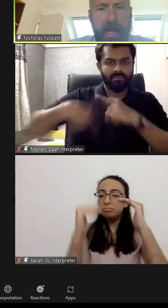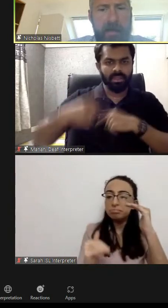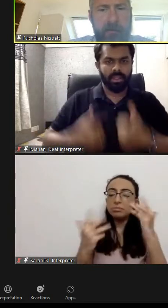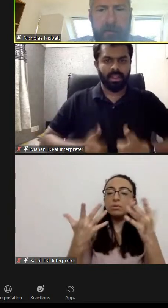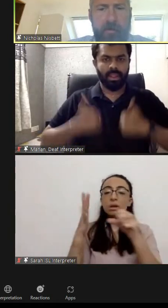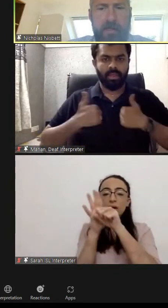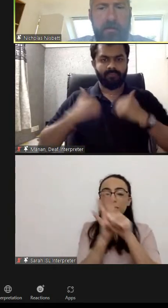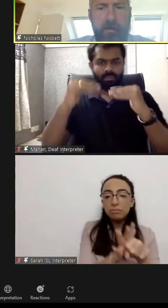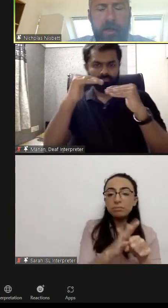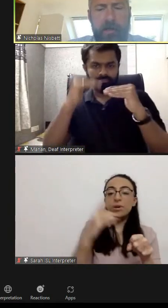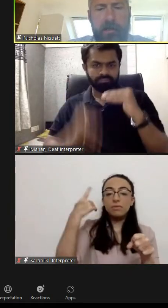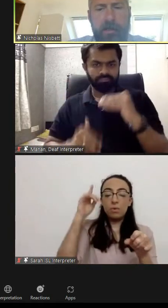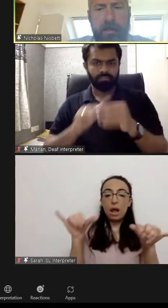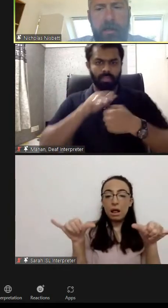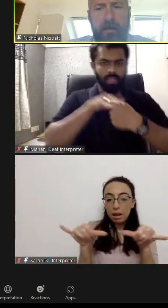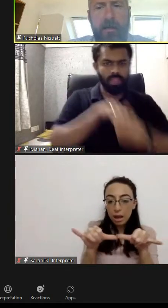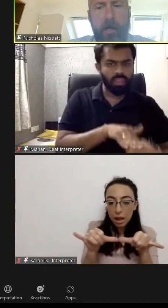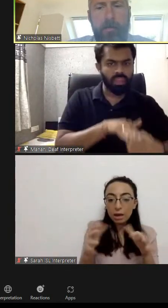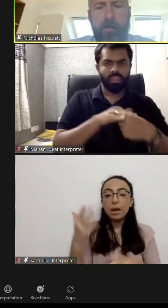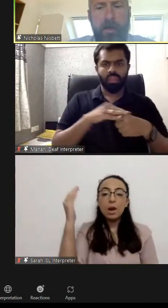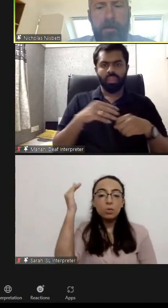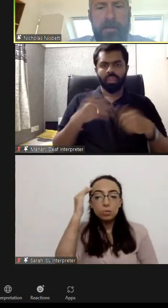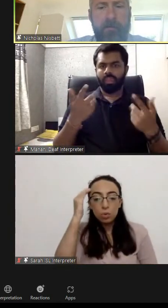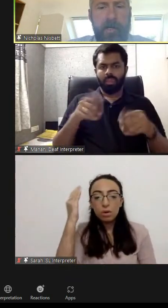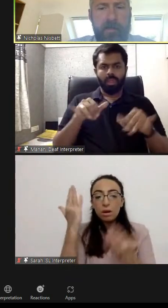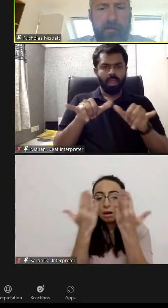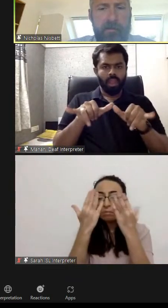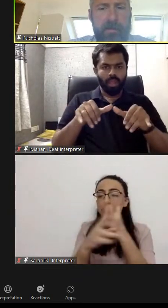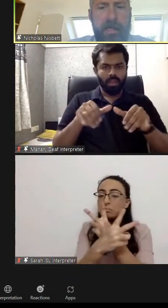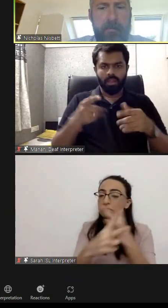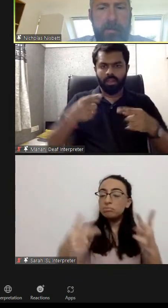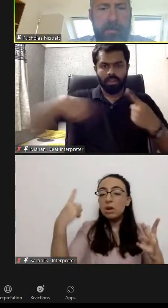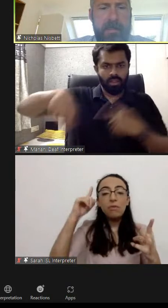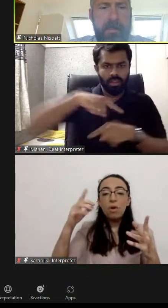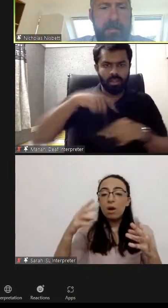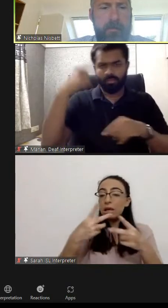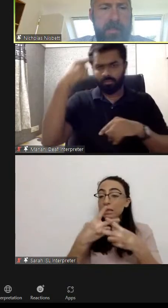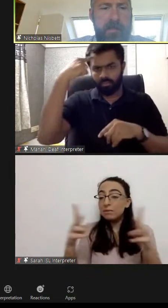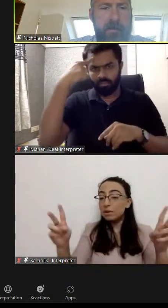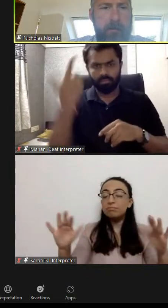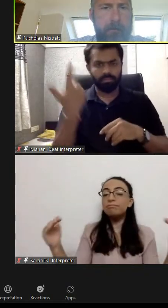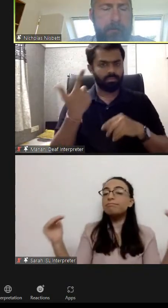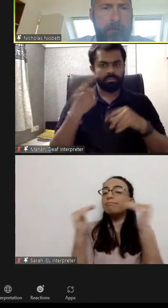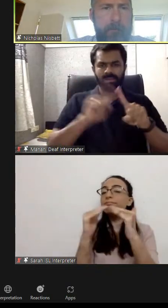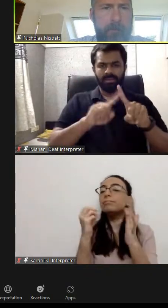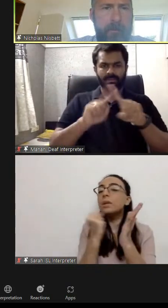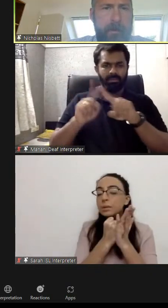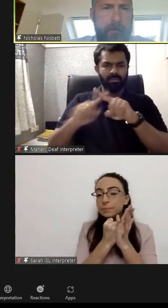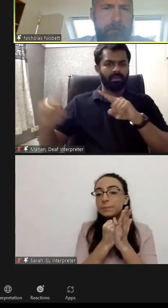from land, from traditional knowledge, that help drive these differentials in people's starting position?